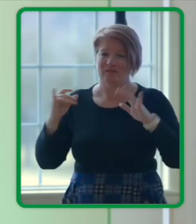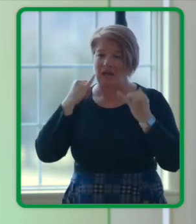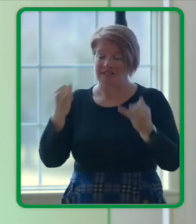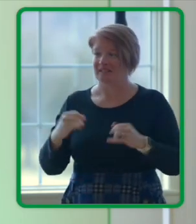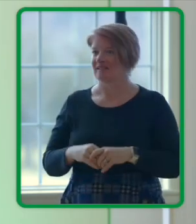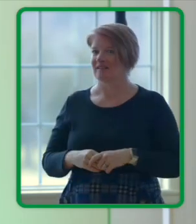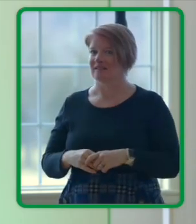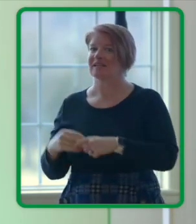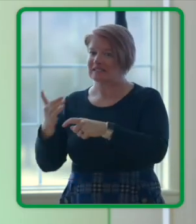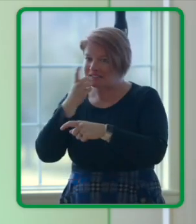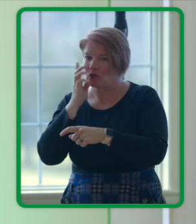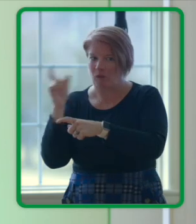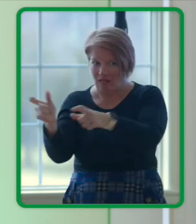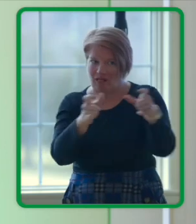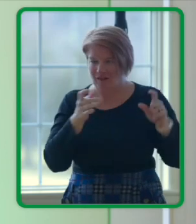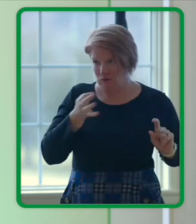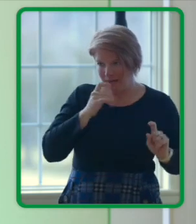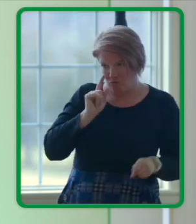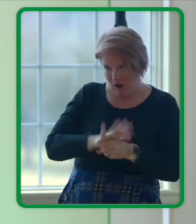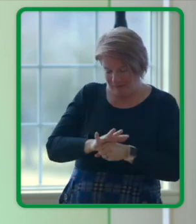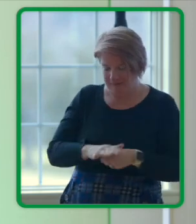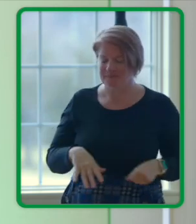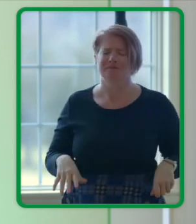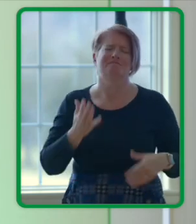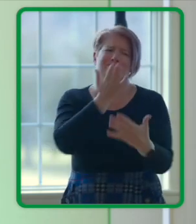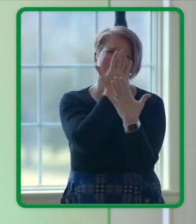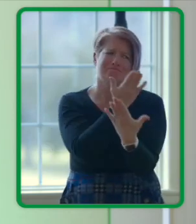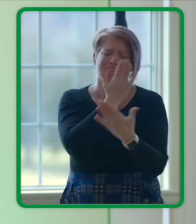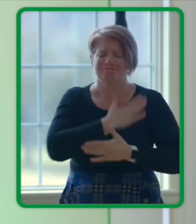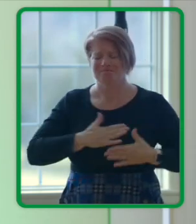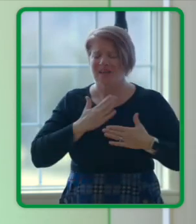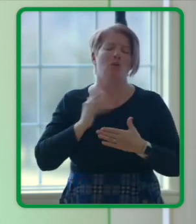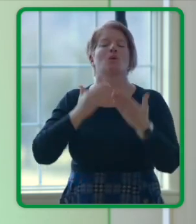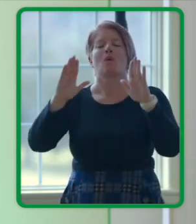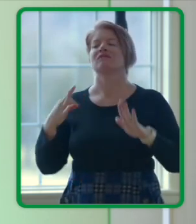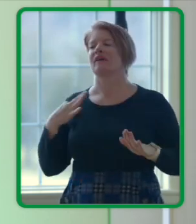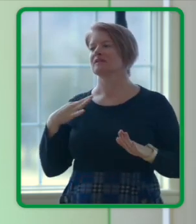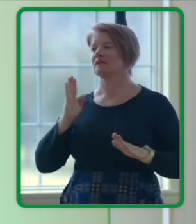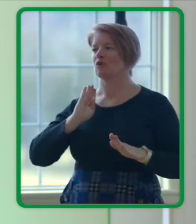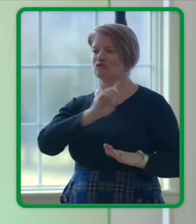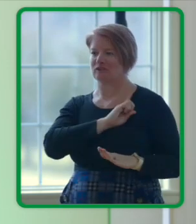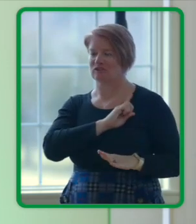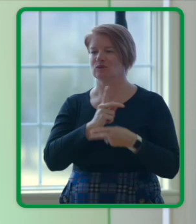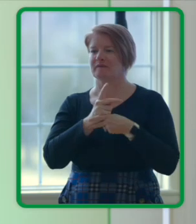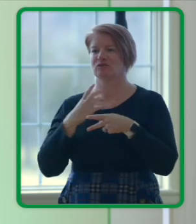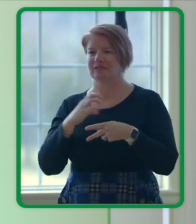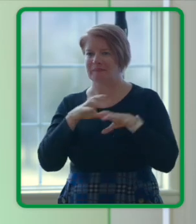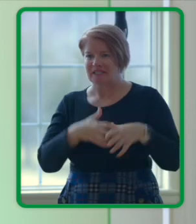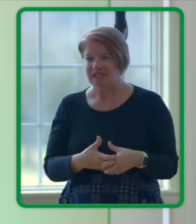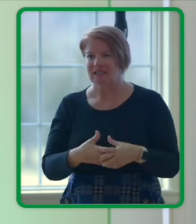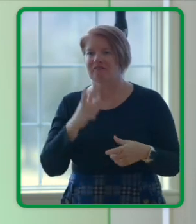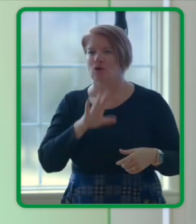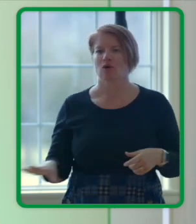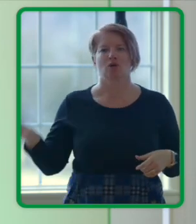It is coming, I promise. My deepest thanks and appreciation to our amazing volunteer board of directors and supervisory committee for